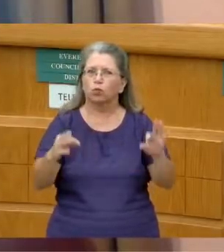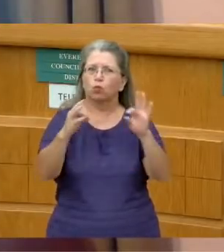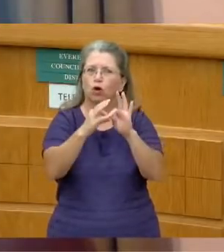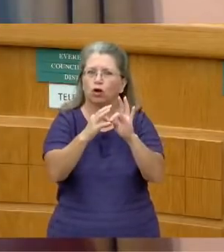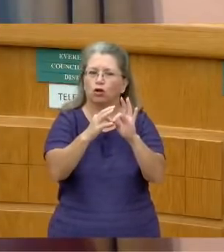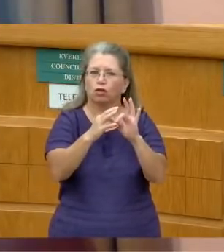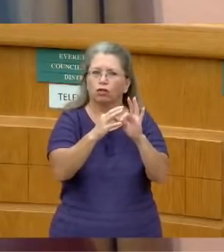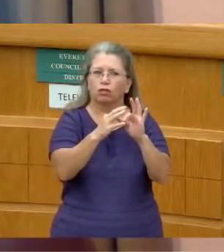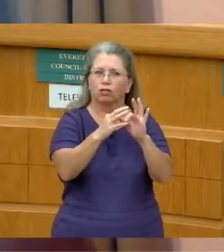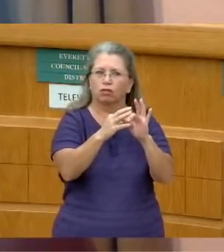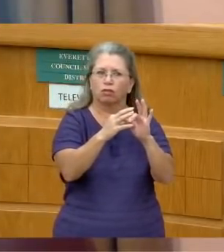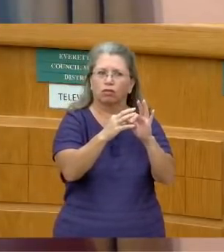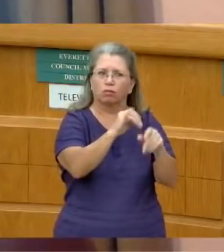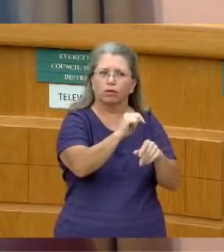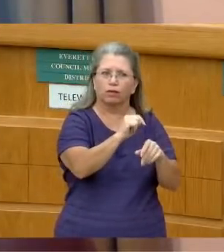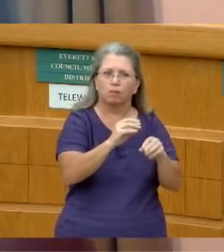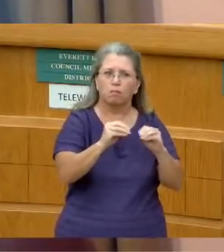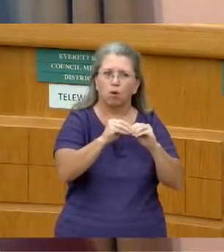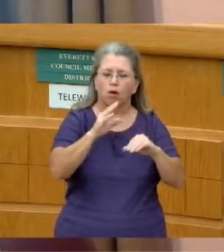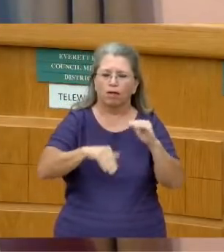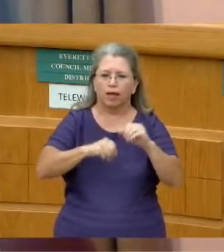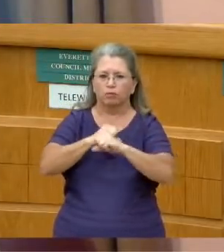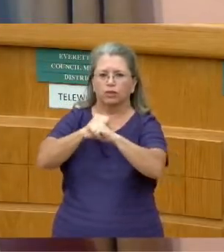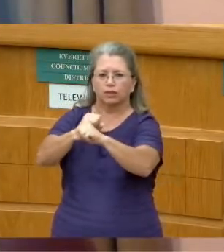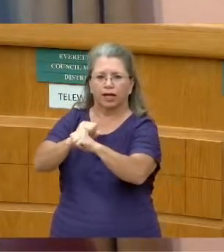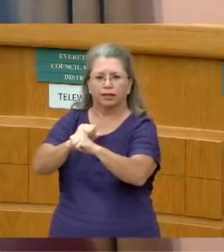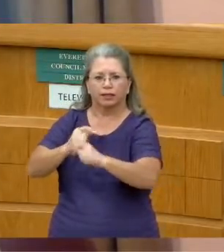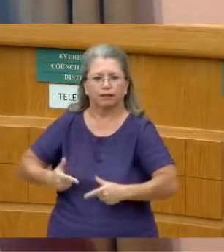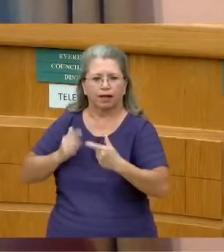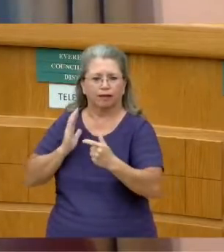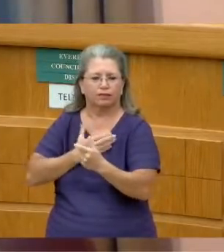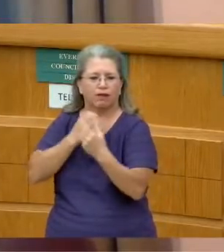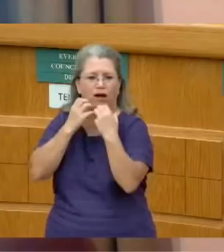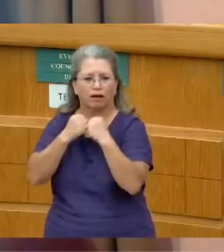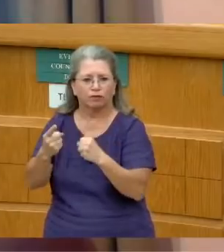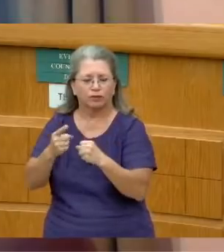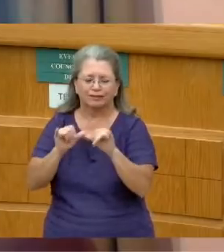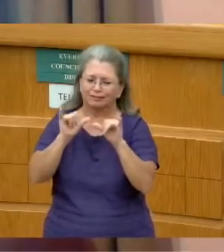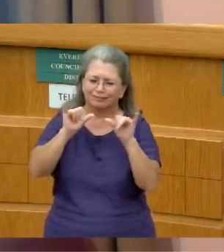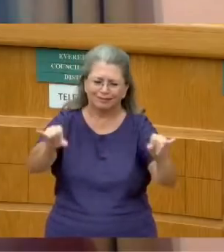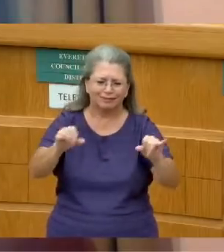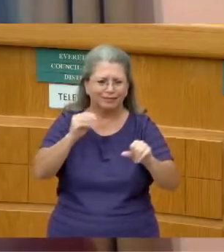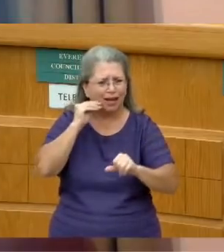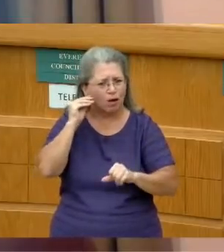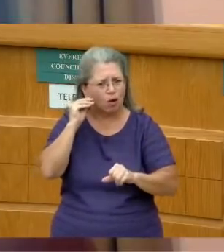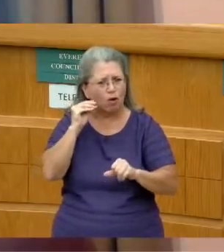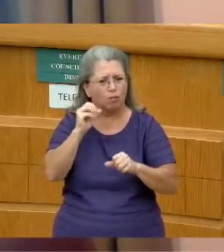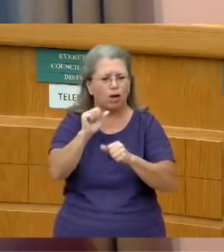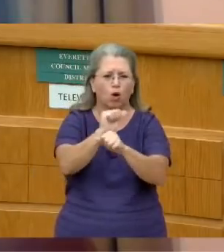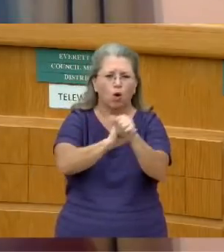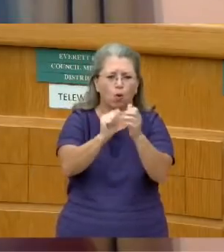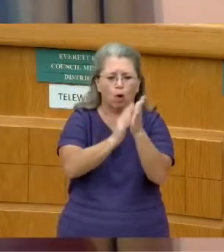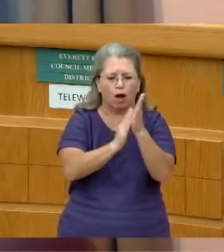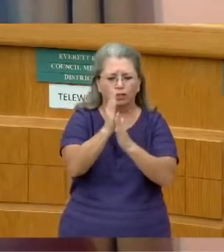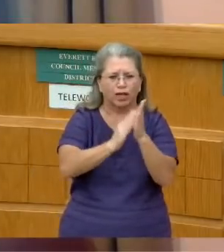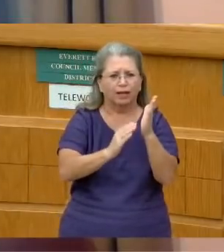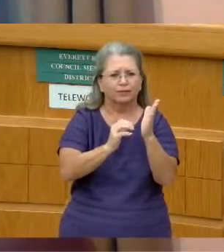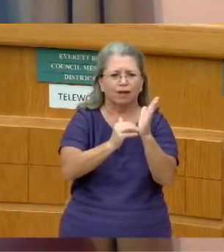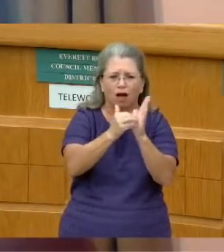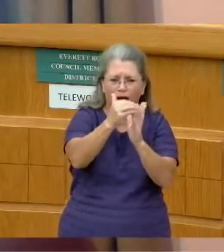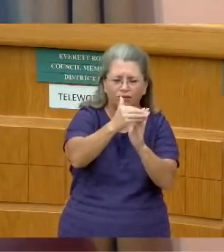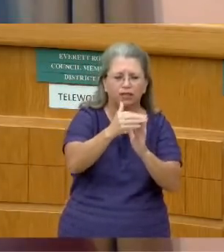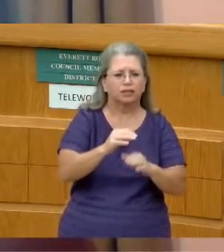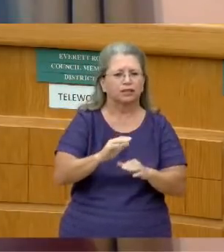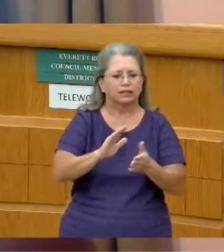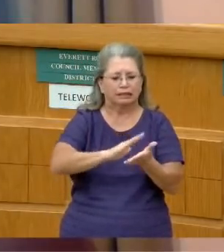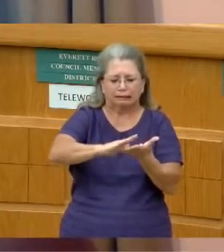protecting the lives of our loved ones? Stay home, wash your hands often, clean commonly touched areas,